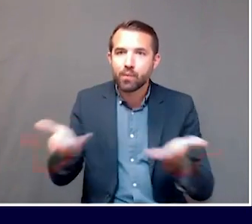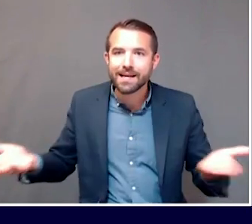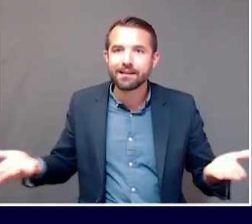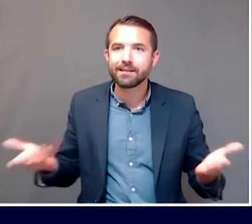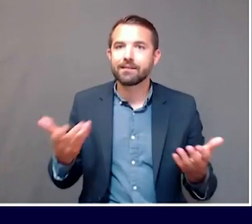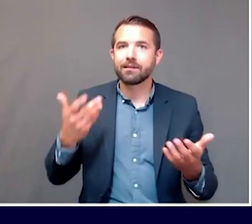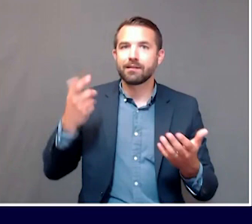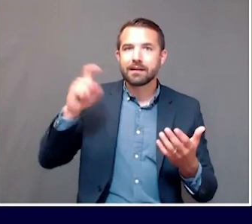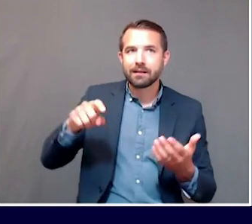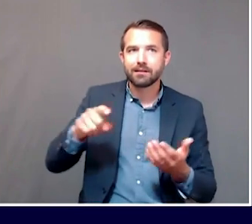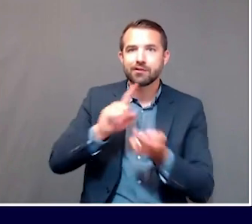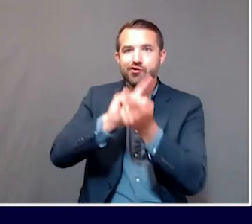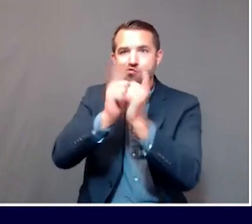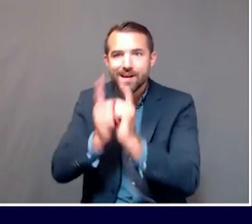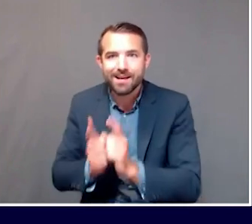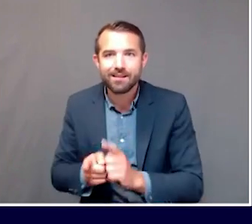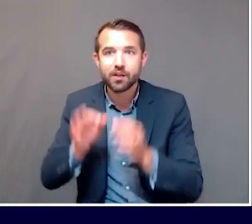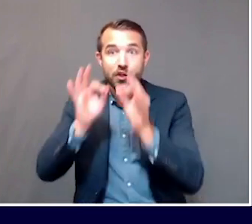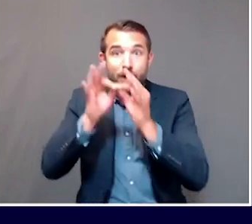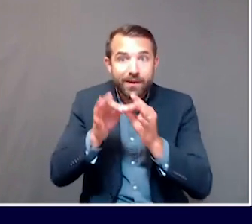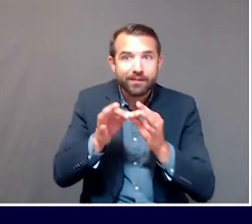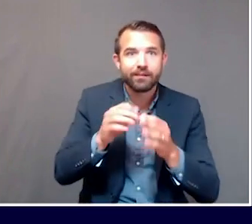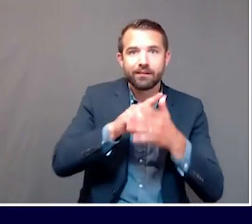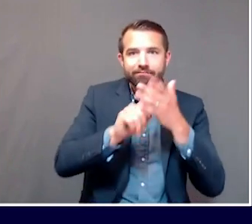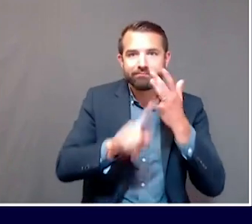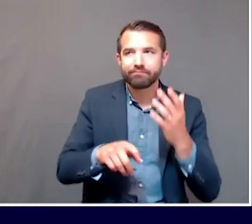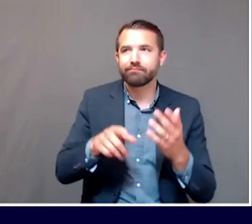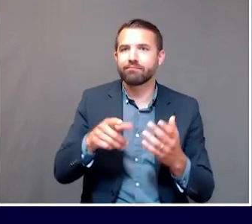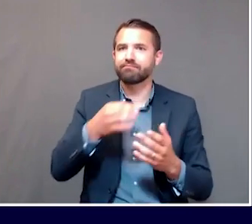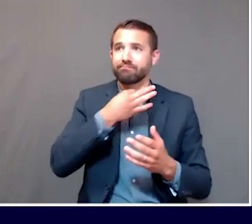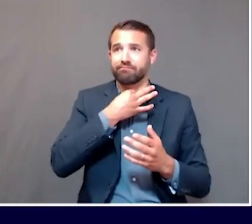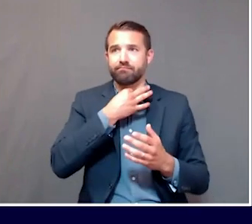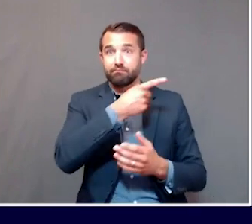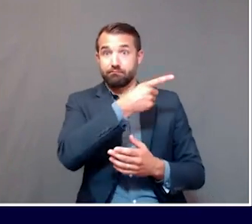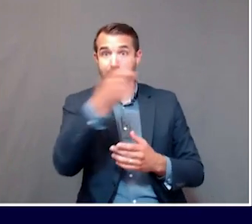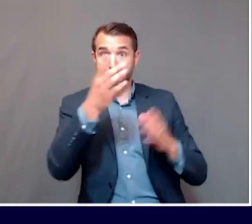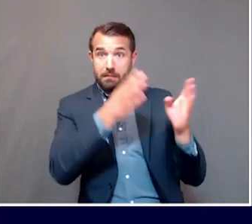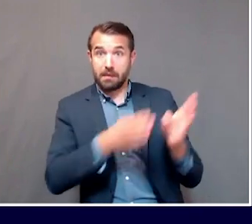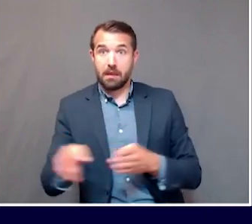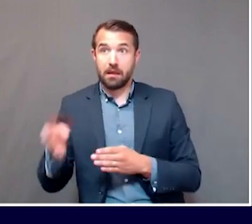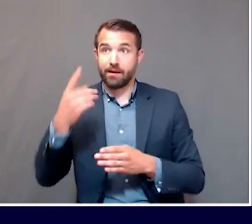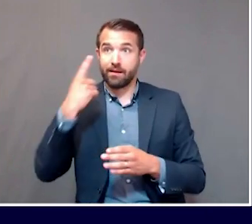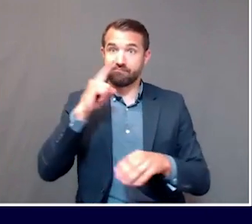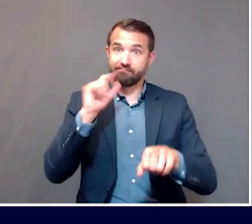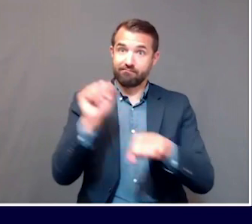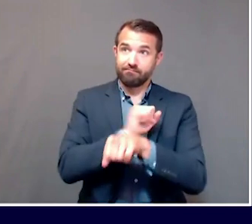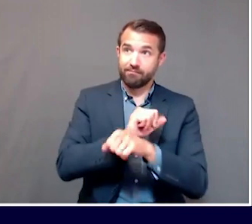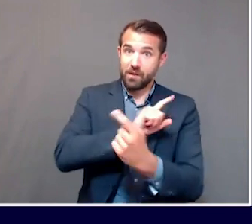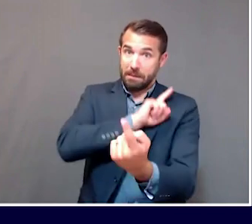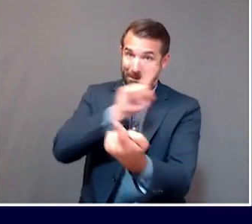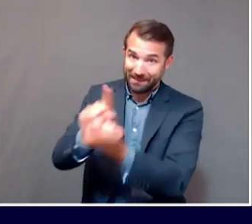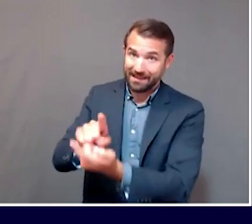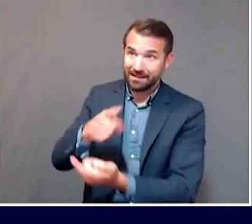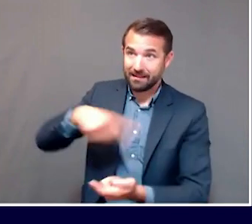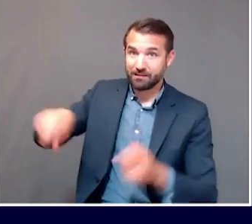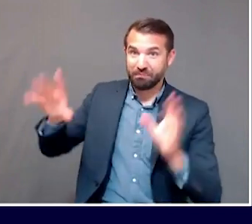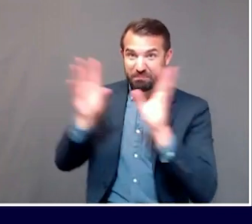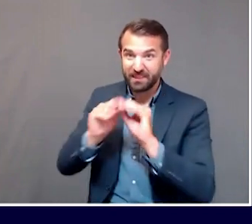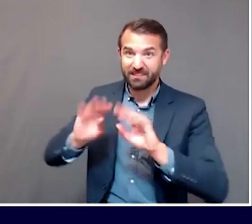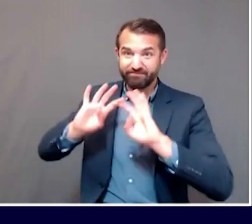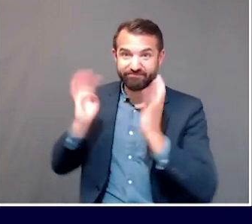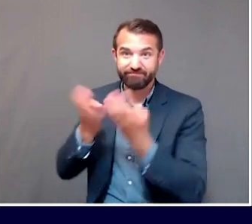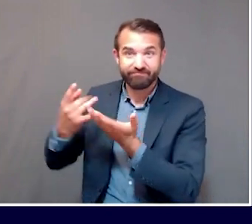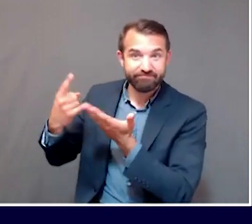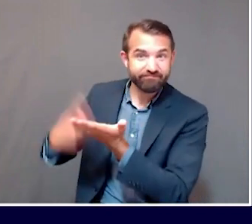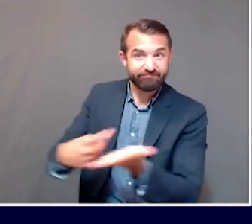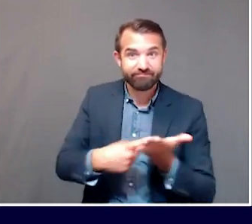push to meet with the leaders of these communities? And, where do we go from here? Because the